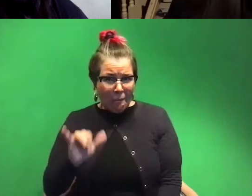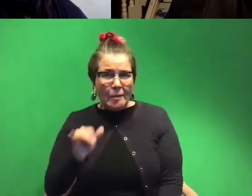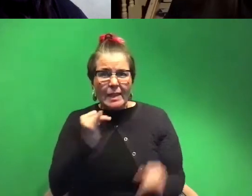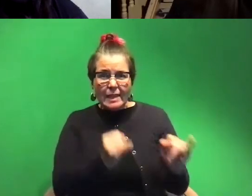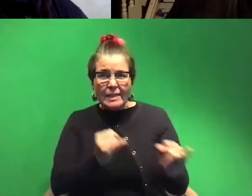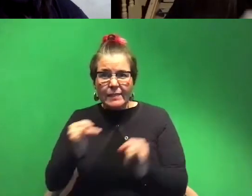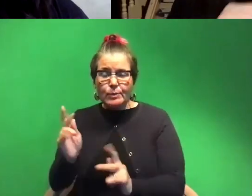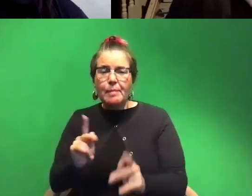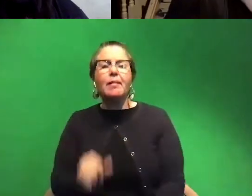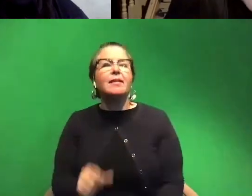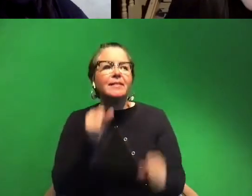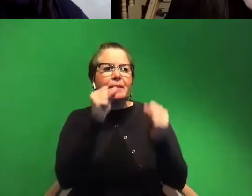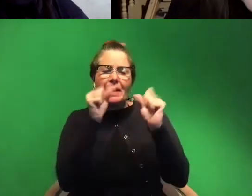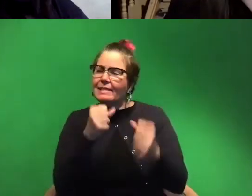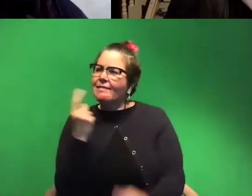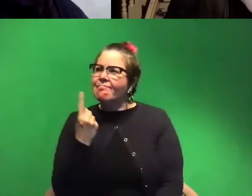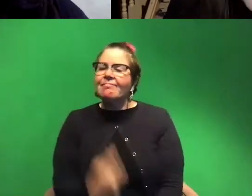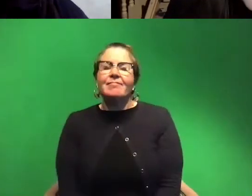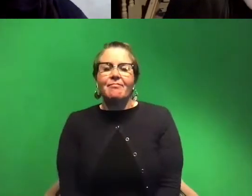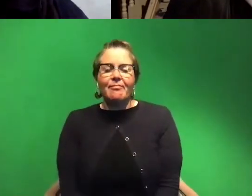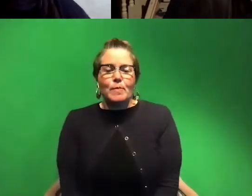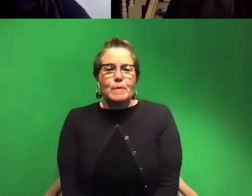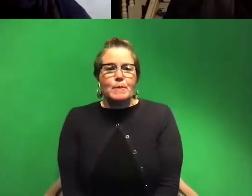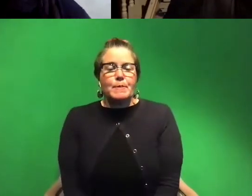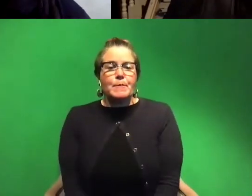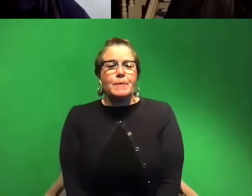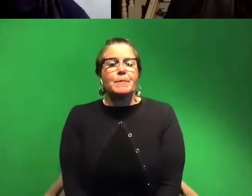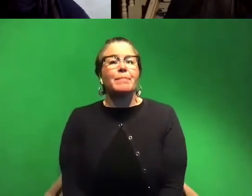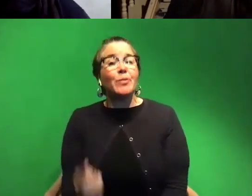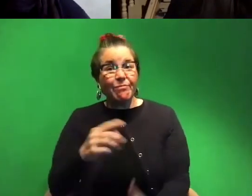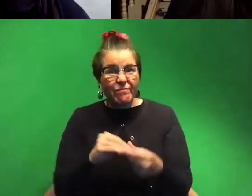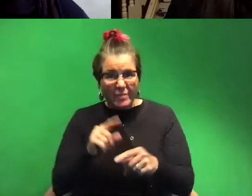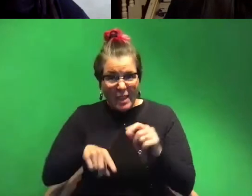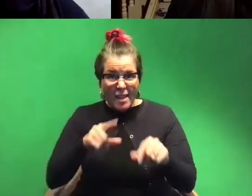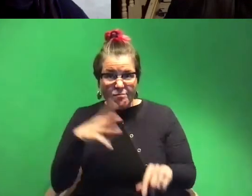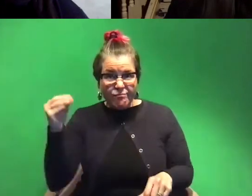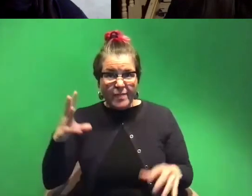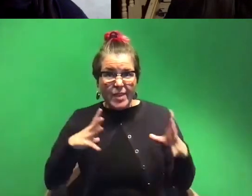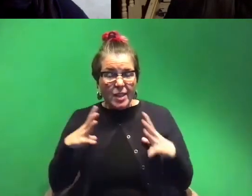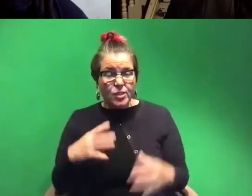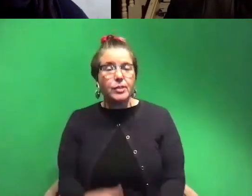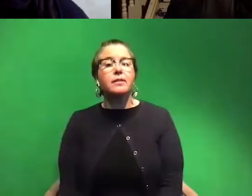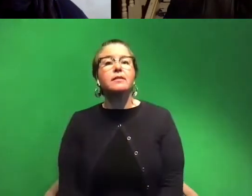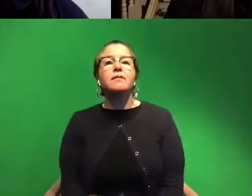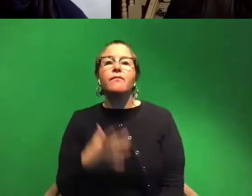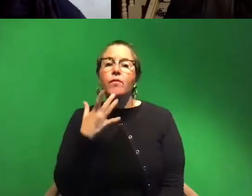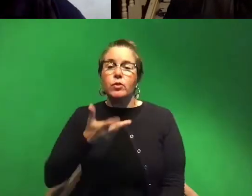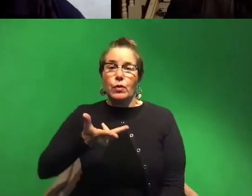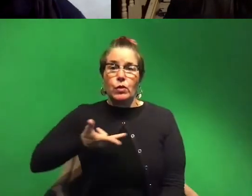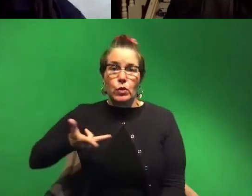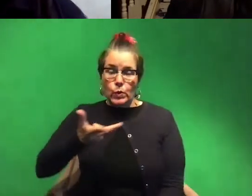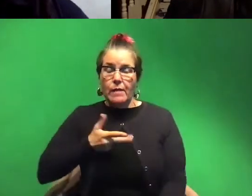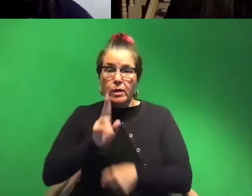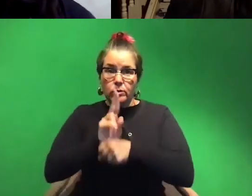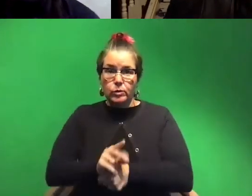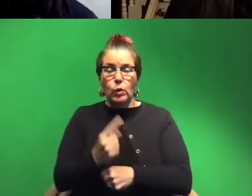That's amazing. That's wild. That's cool. Okay. No, it's insane. Like you said, you can't go on vacation. Fortunately, 3 of us got them used to it, so at least one of the